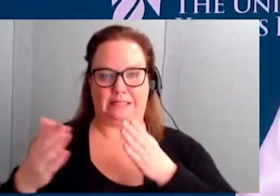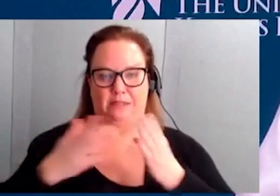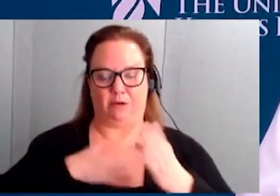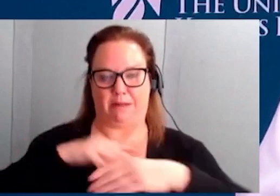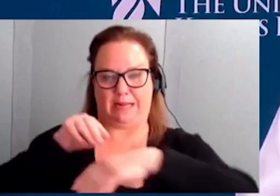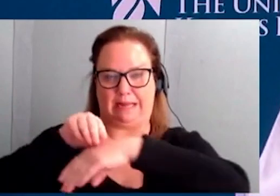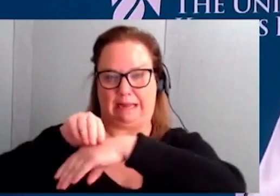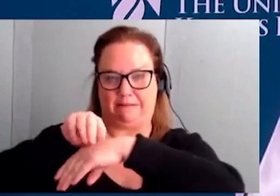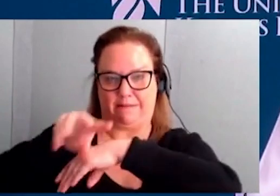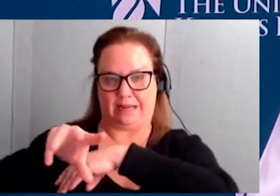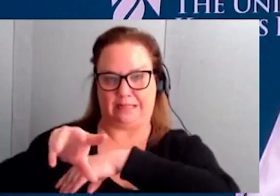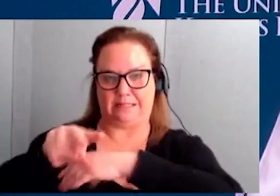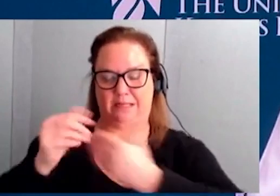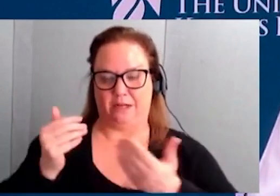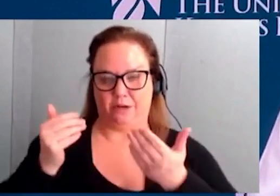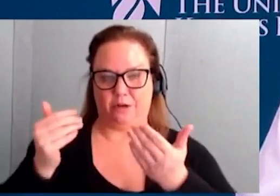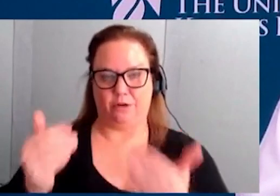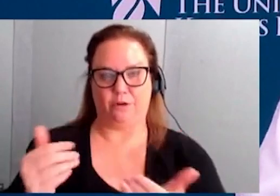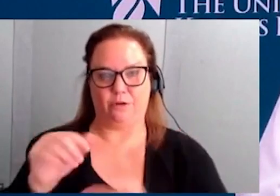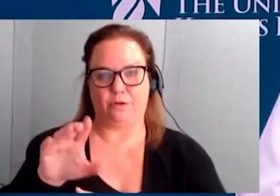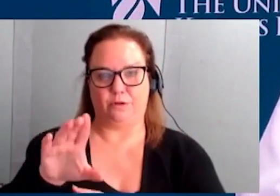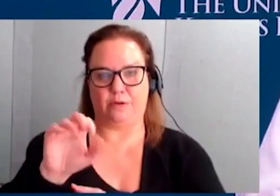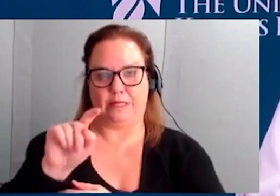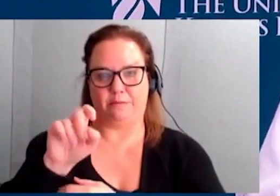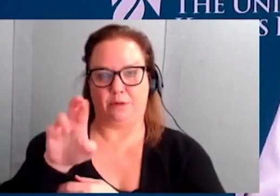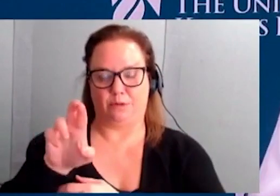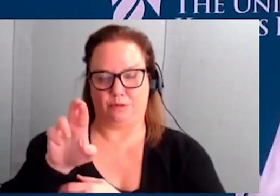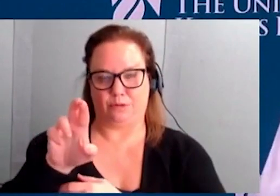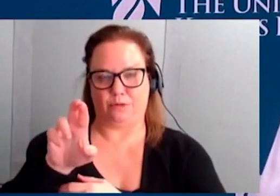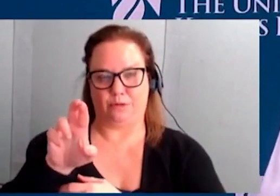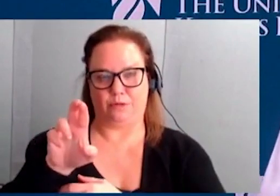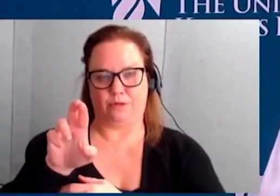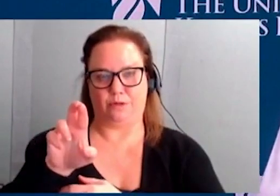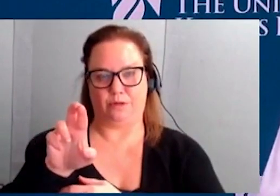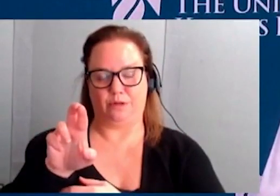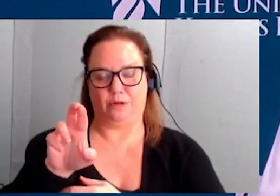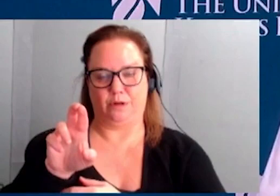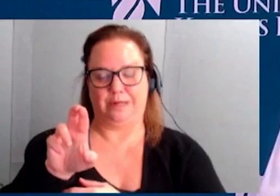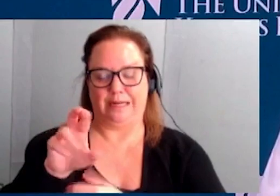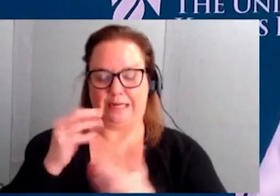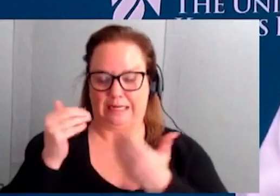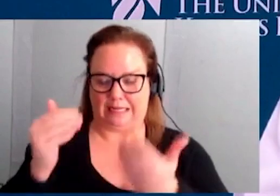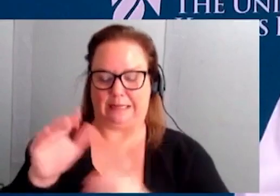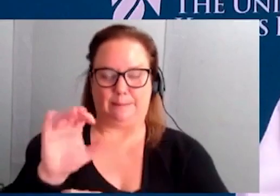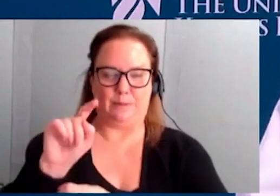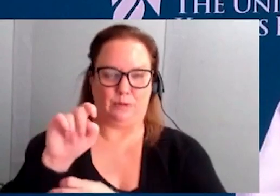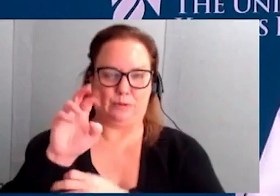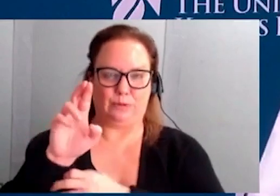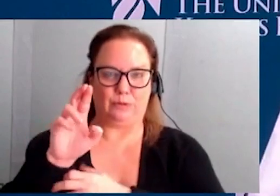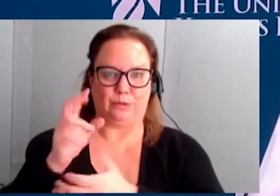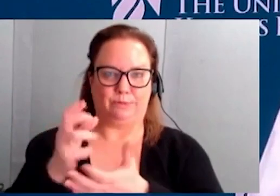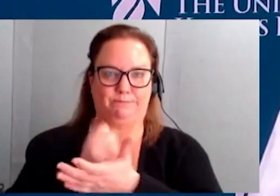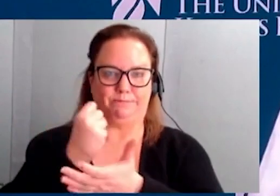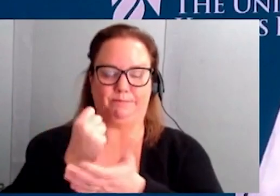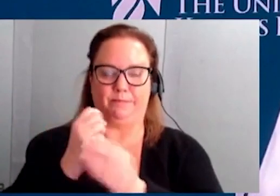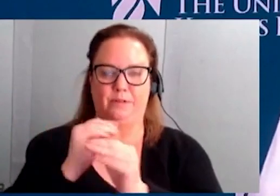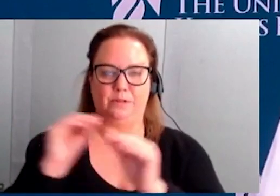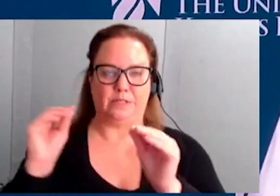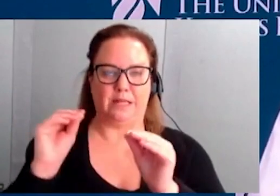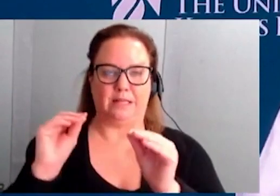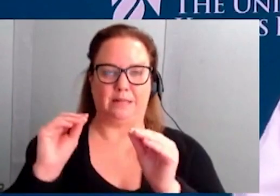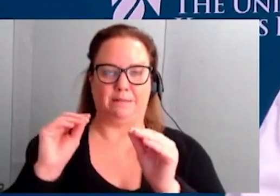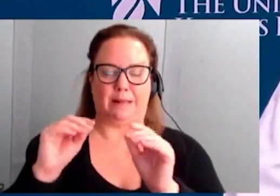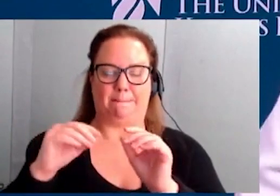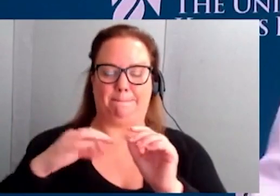is that you get the booster, get the booster vaccine. There's nothing but